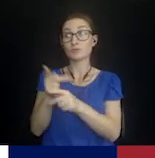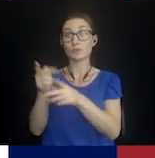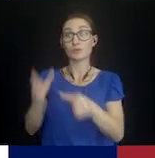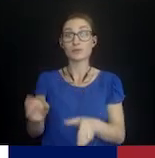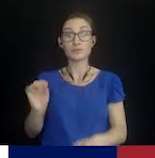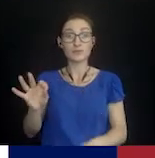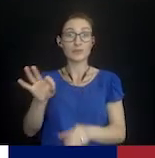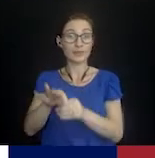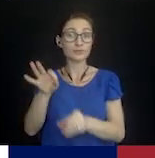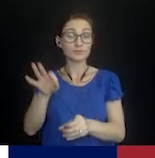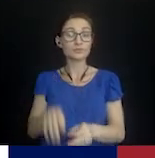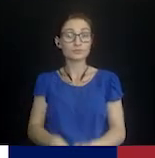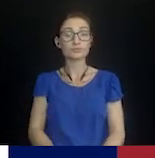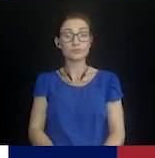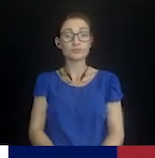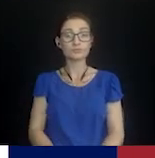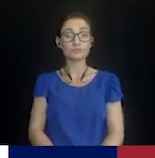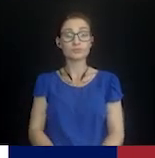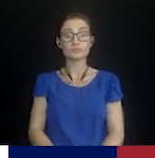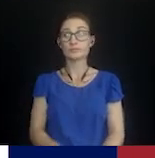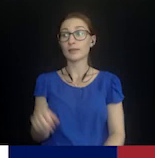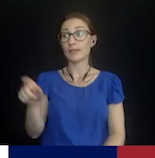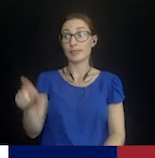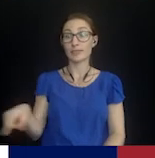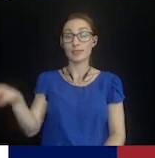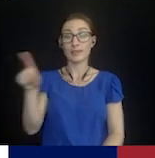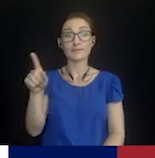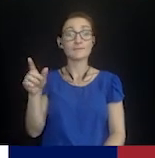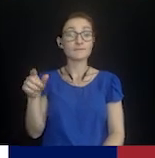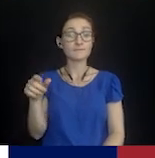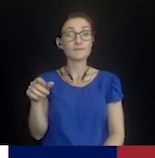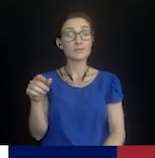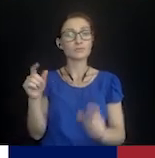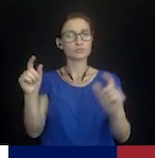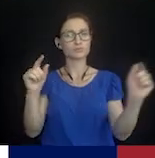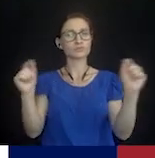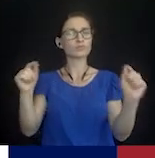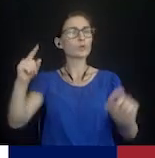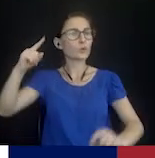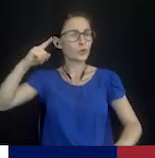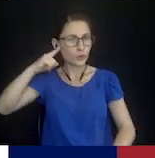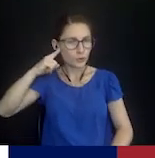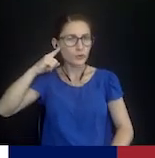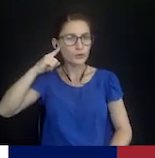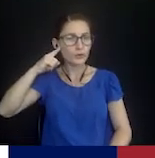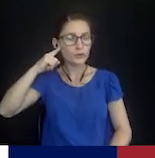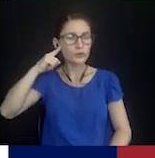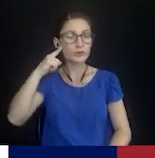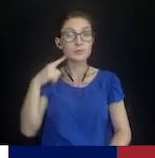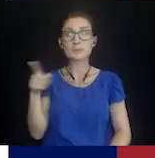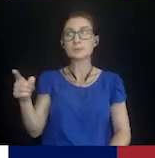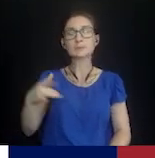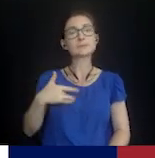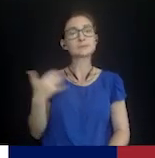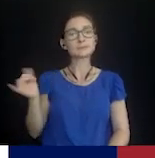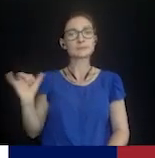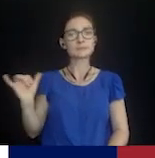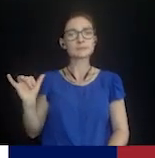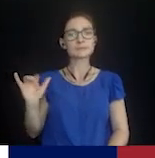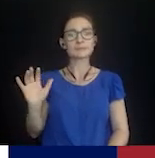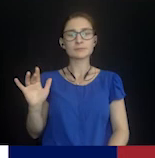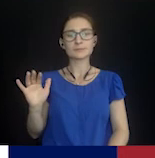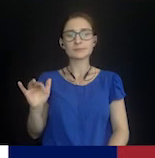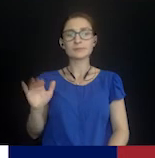with supervisor of elections. One of the things that they have heard, that we have heard from them, is that they feel like